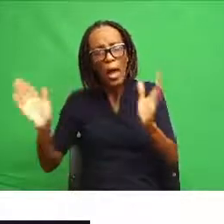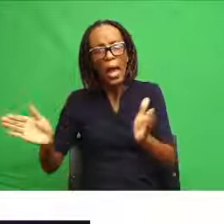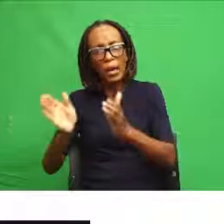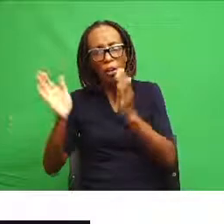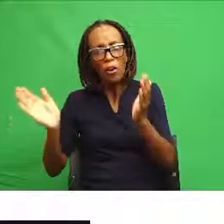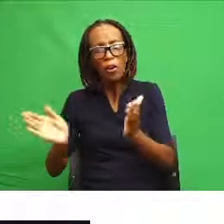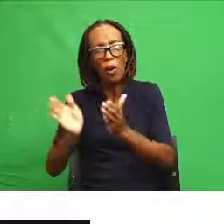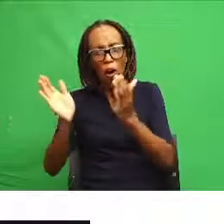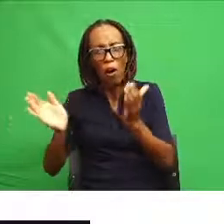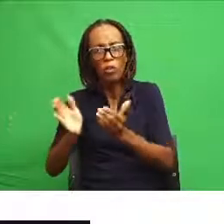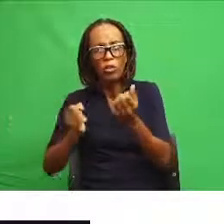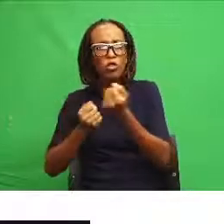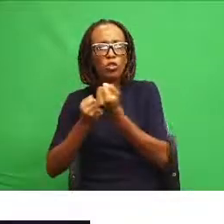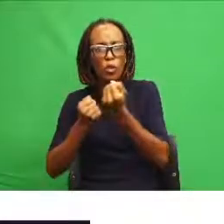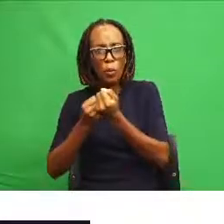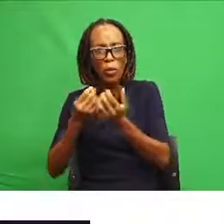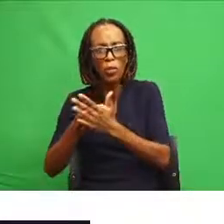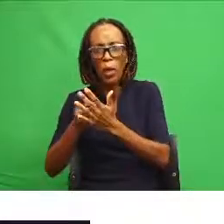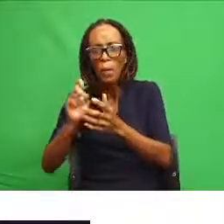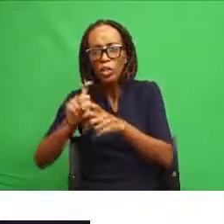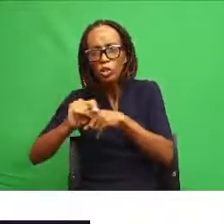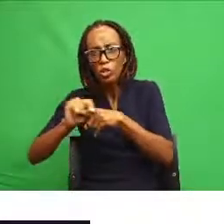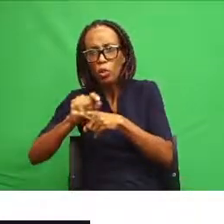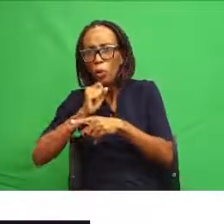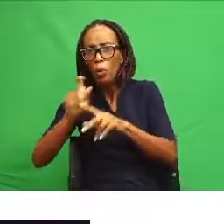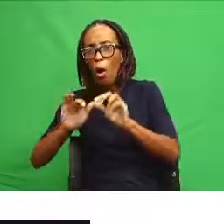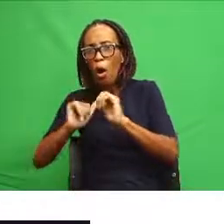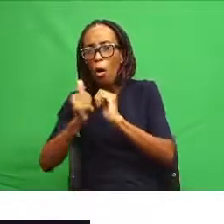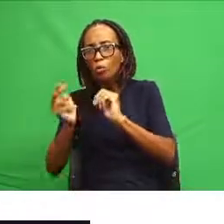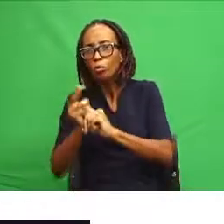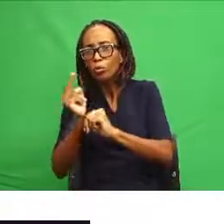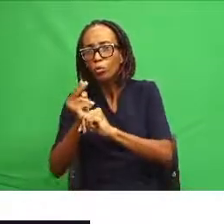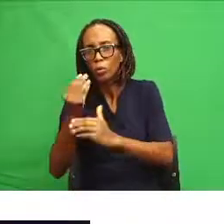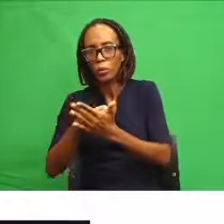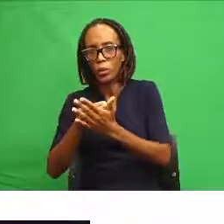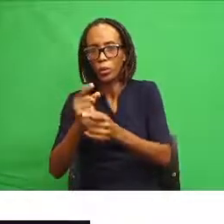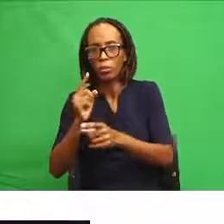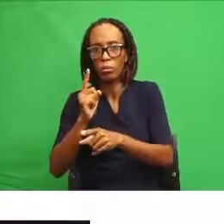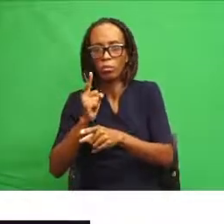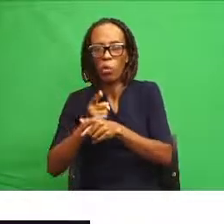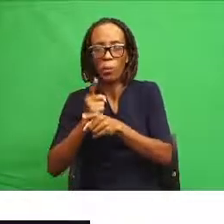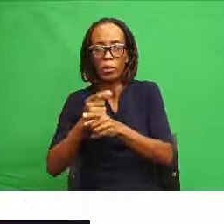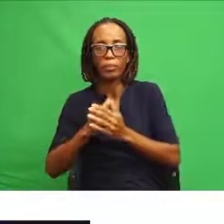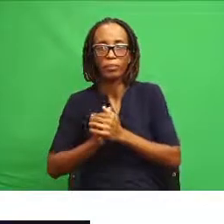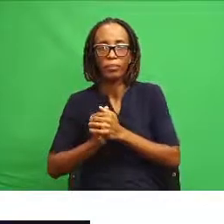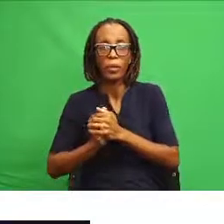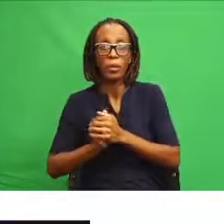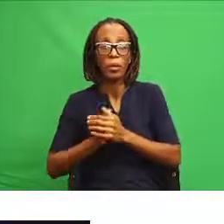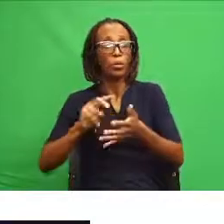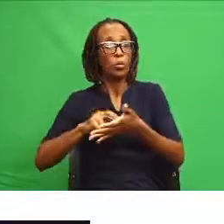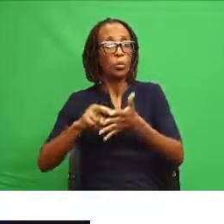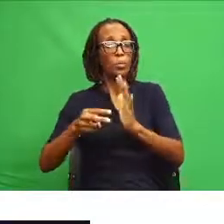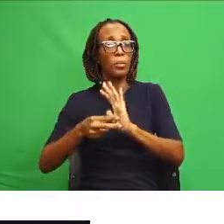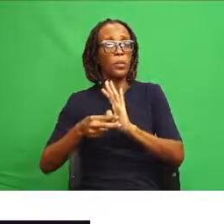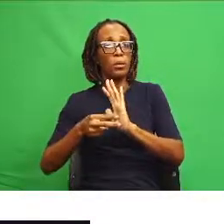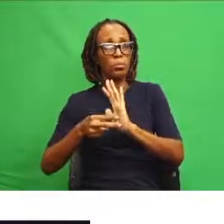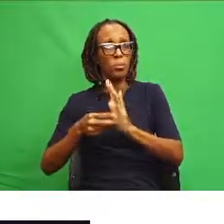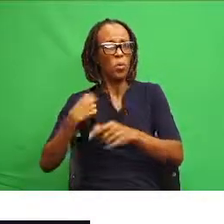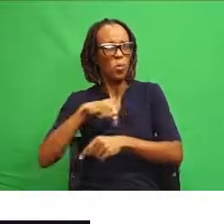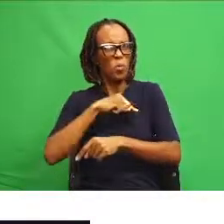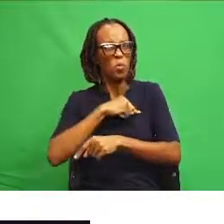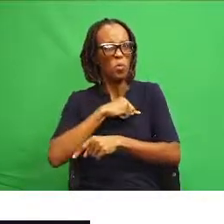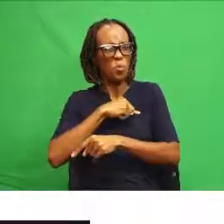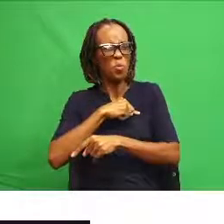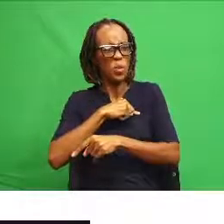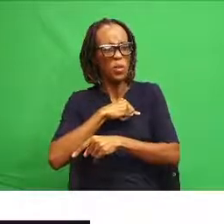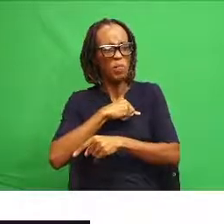with greater financial literacy in later life. It is with this understanding today's webinar is